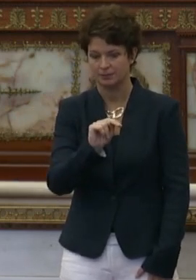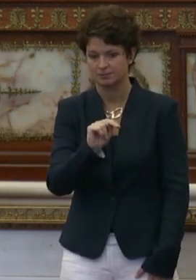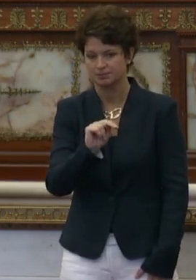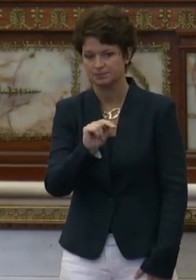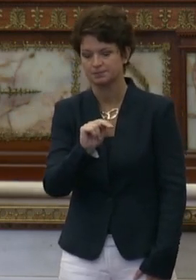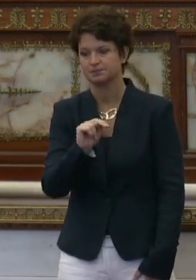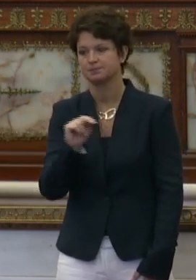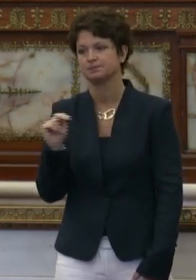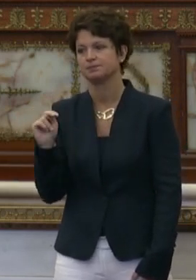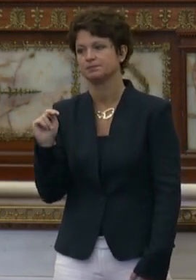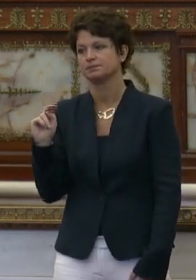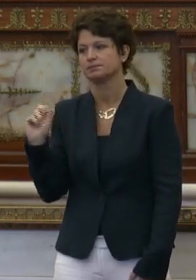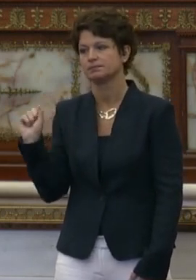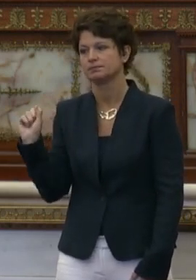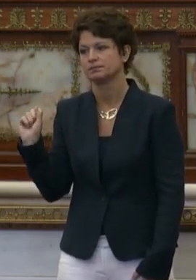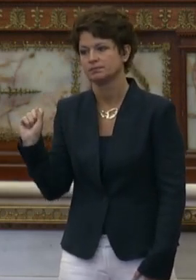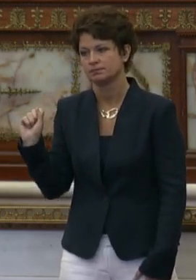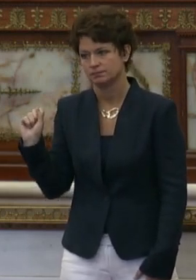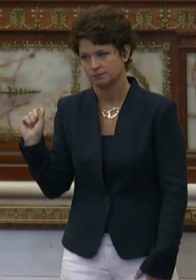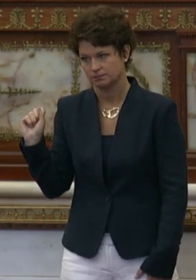Councilman Heenan.